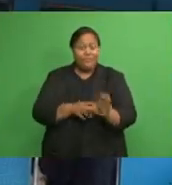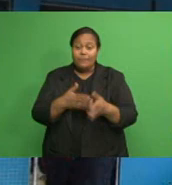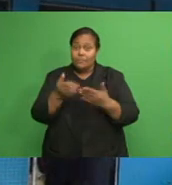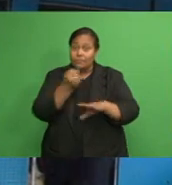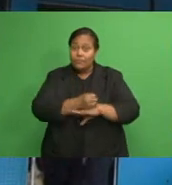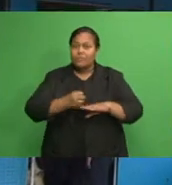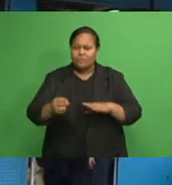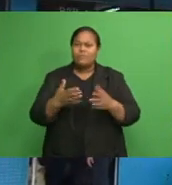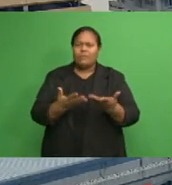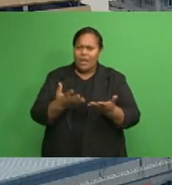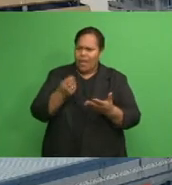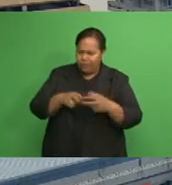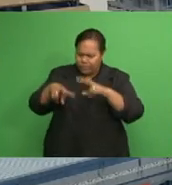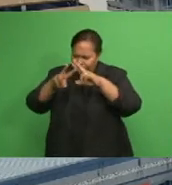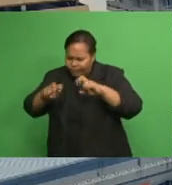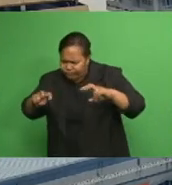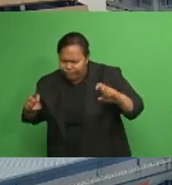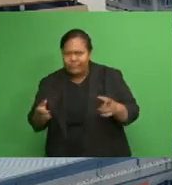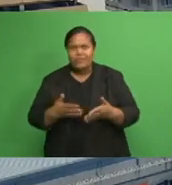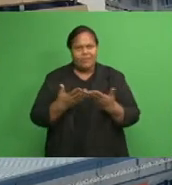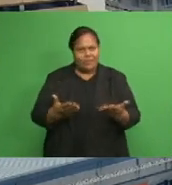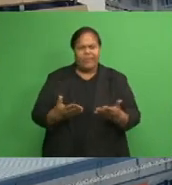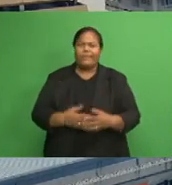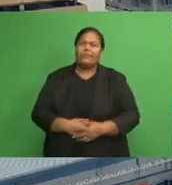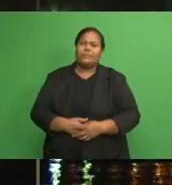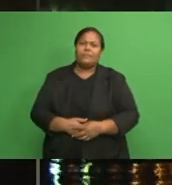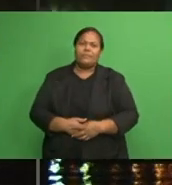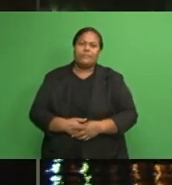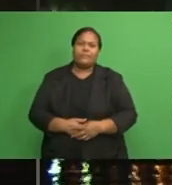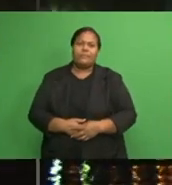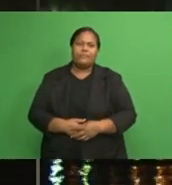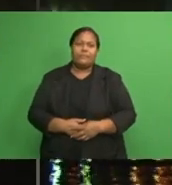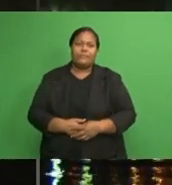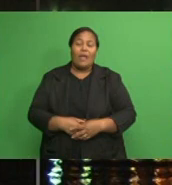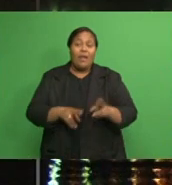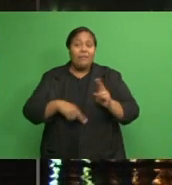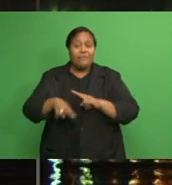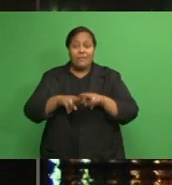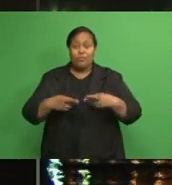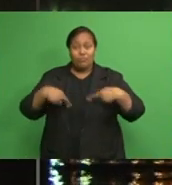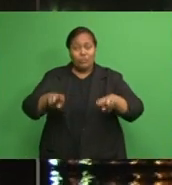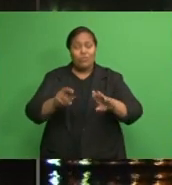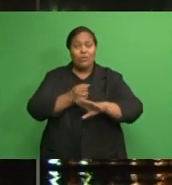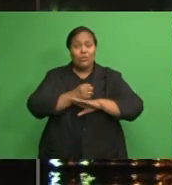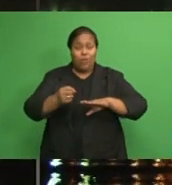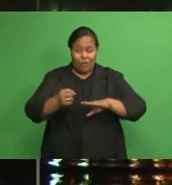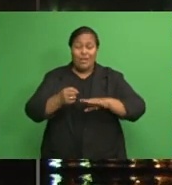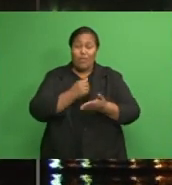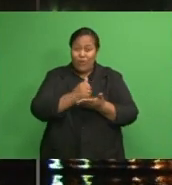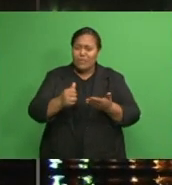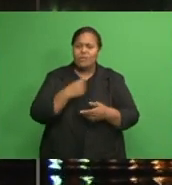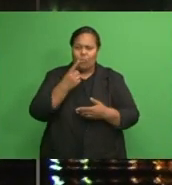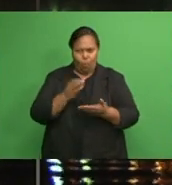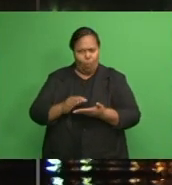rate profiling exercise. Kelly Vadala, FBC News. Fiji Roads Authority says the increase in its budget allocation for the